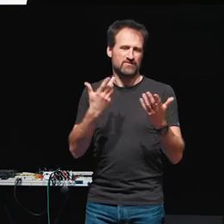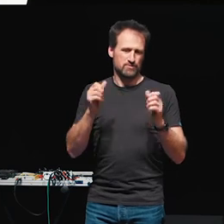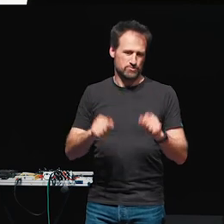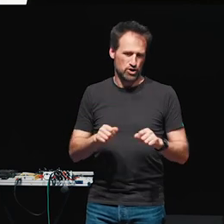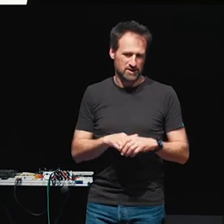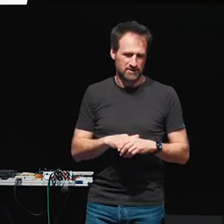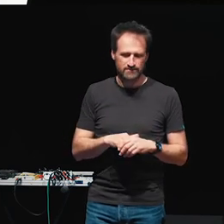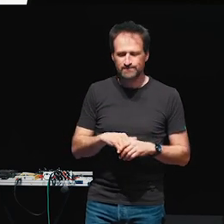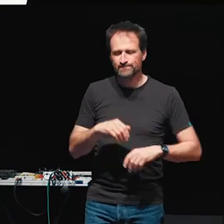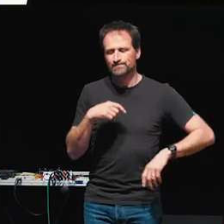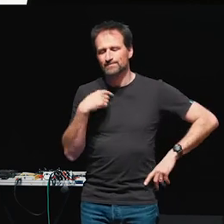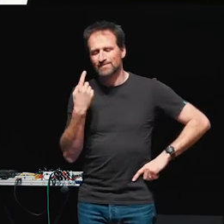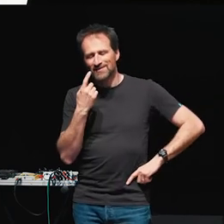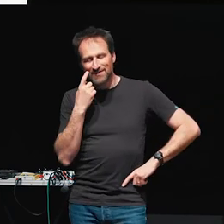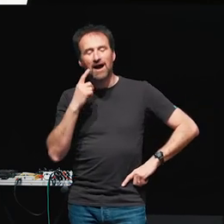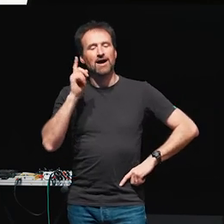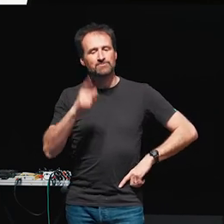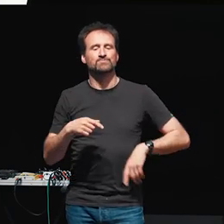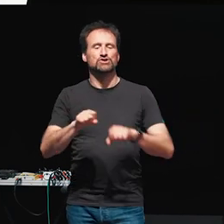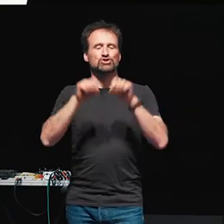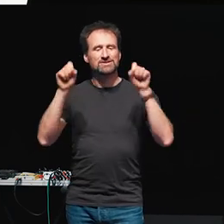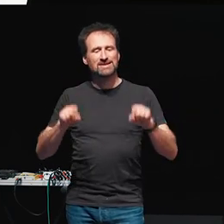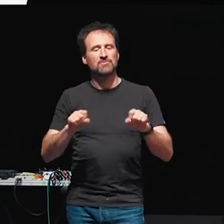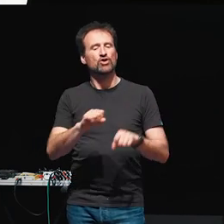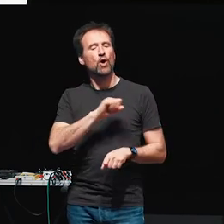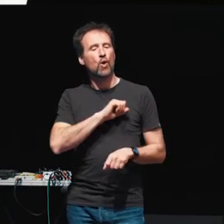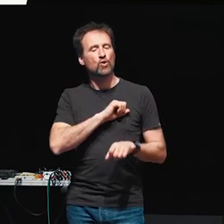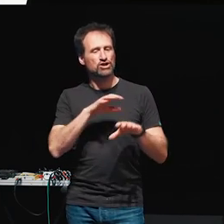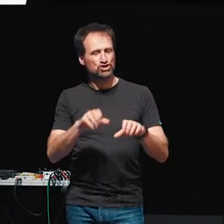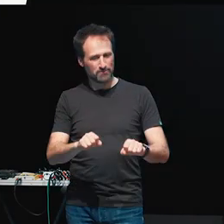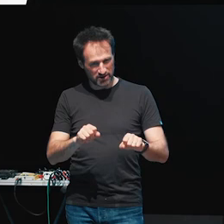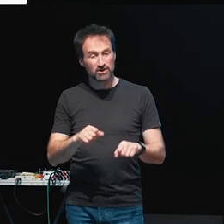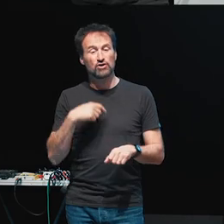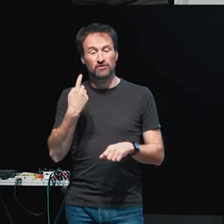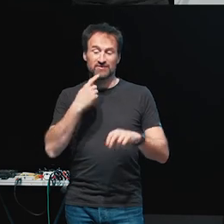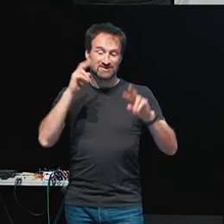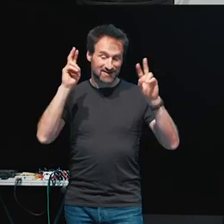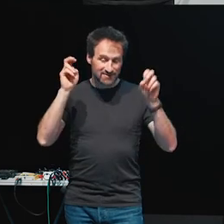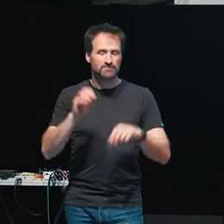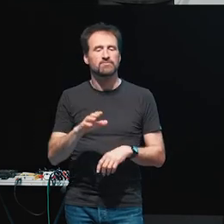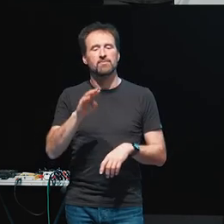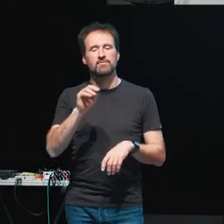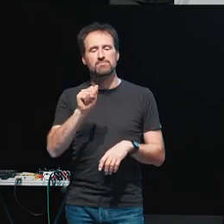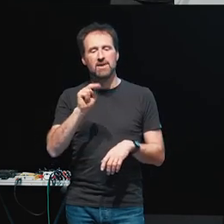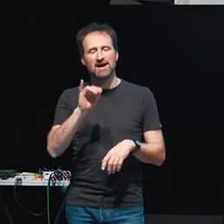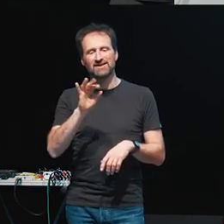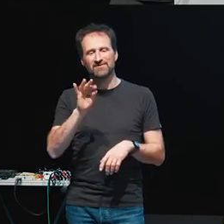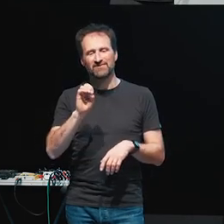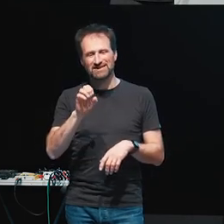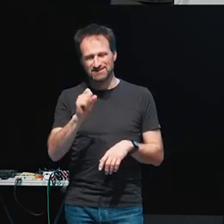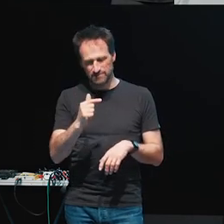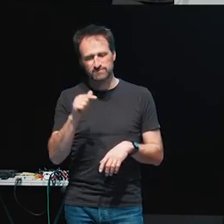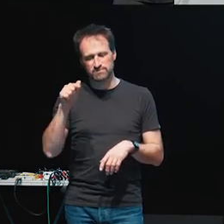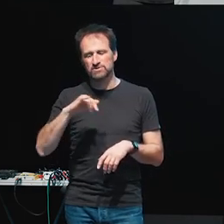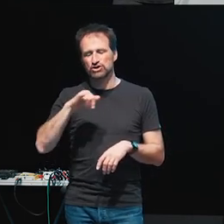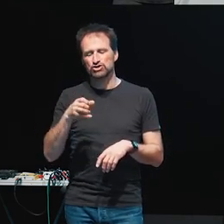we developed a system of ownership based on what we call a manifest. Manifest is your basic JSON file that